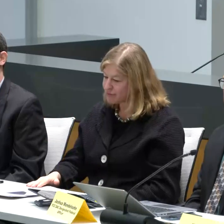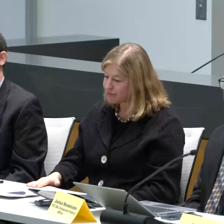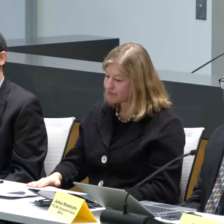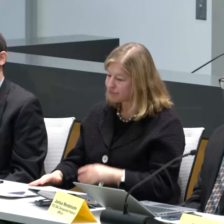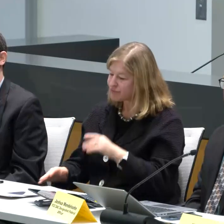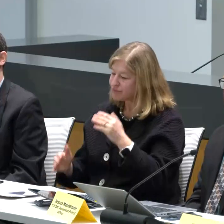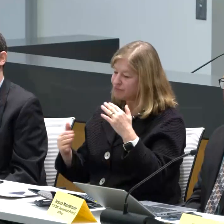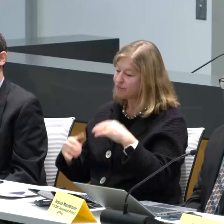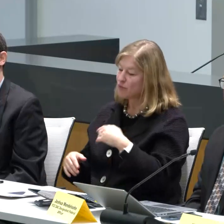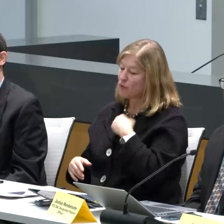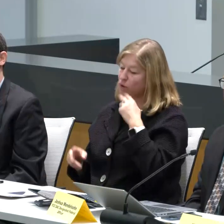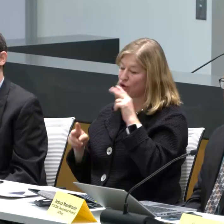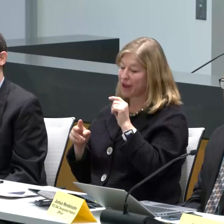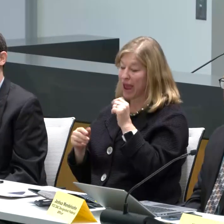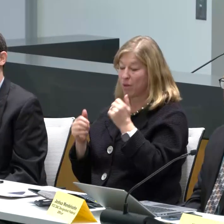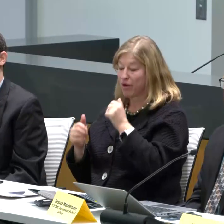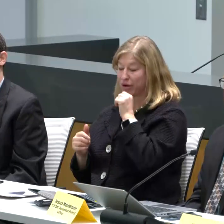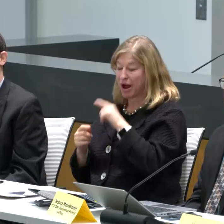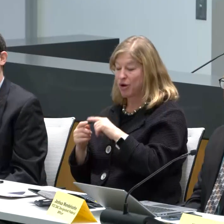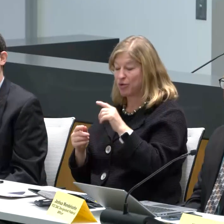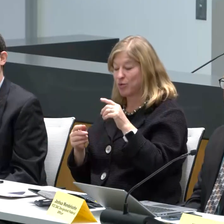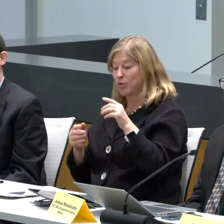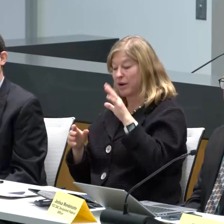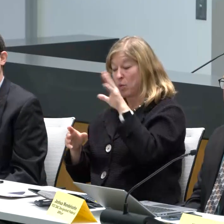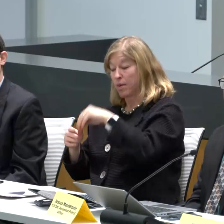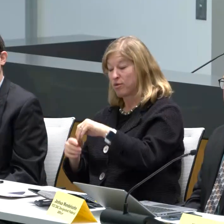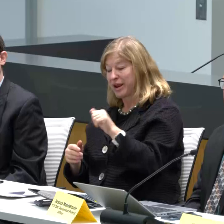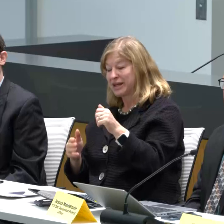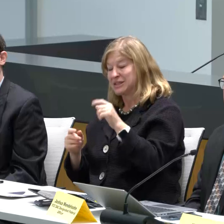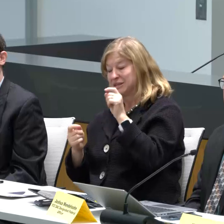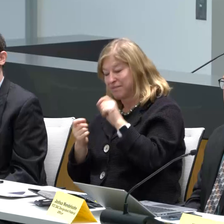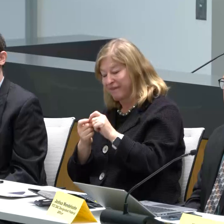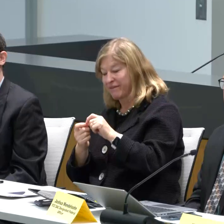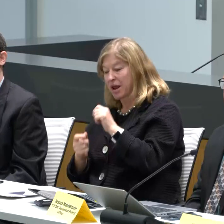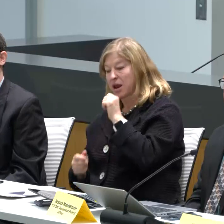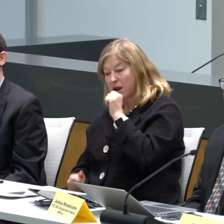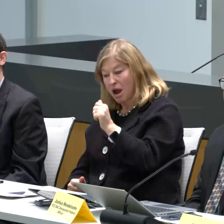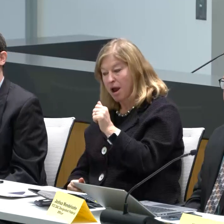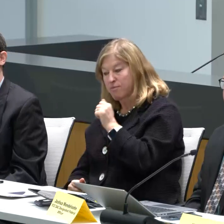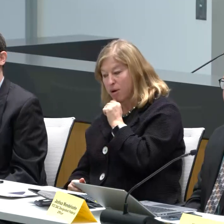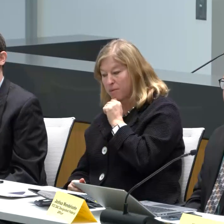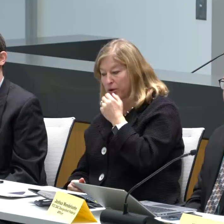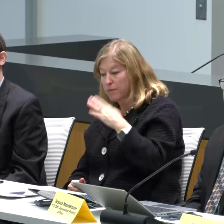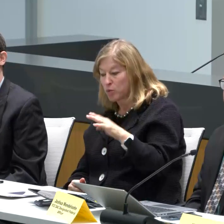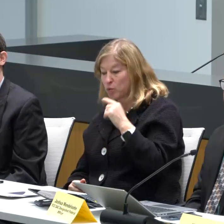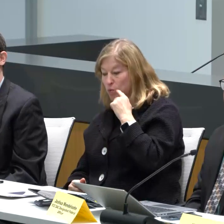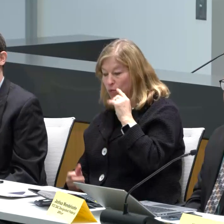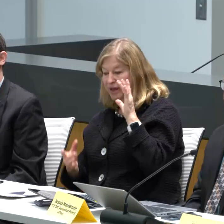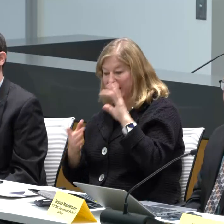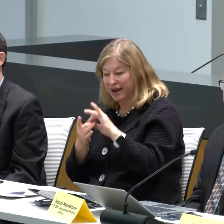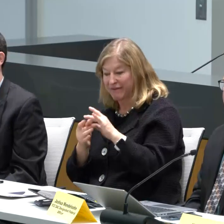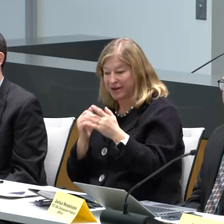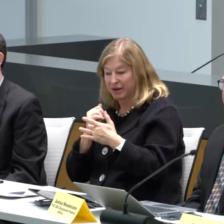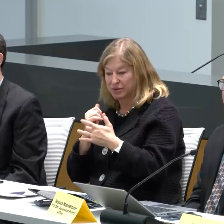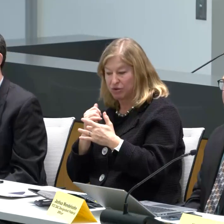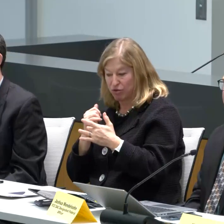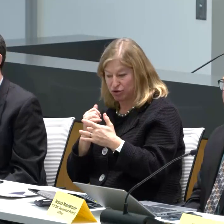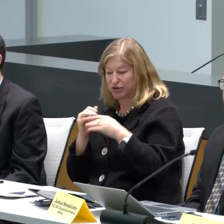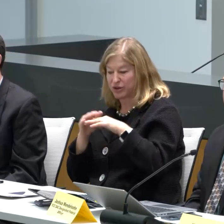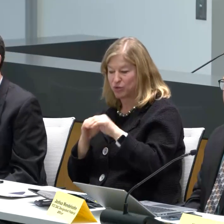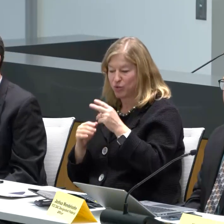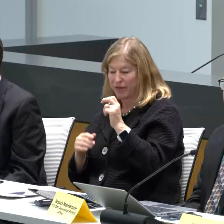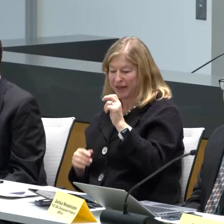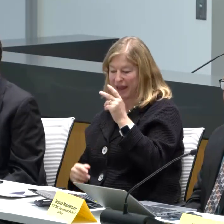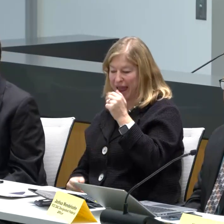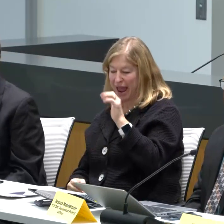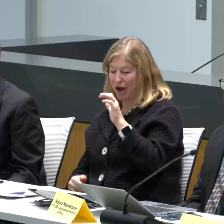at that numbers, we would appreciate your thoughts and feedback. We're also looking at whether or not to incorporate specific non-proprietary